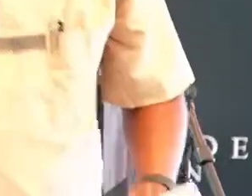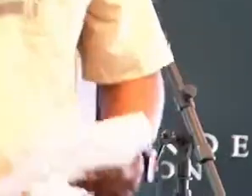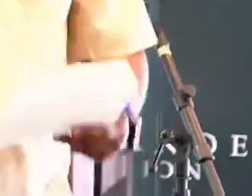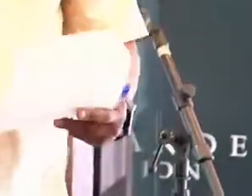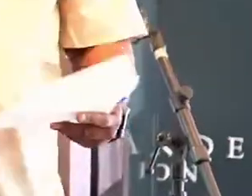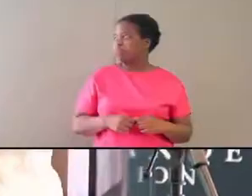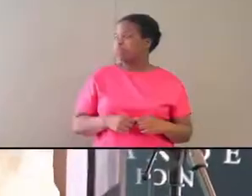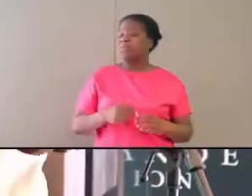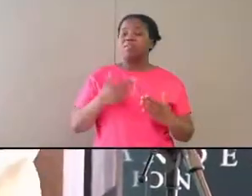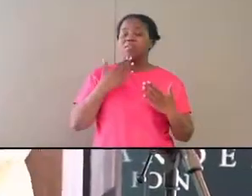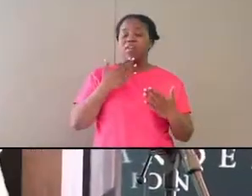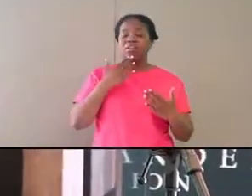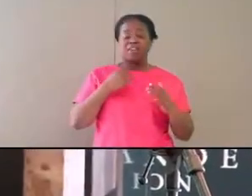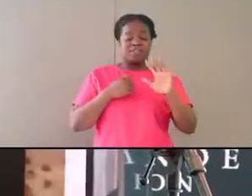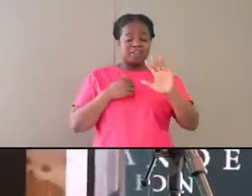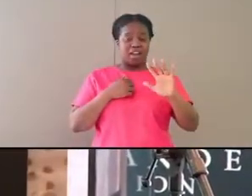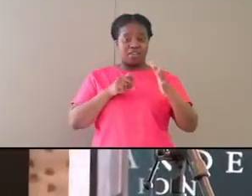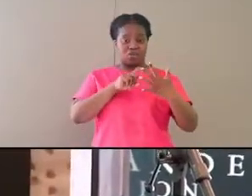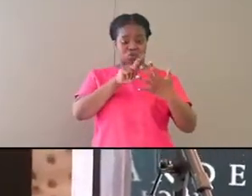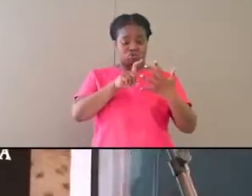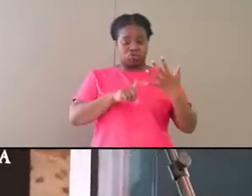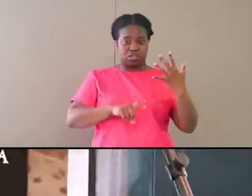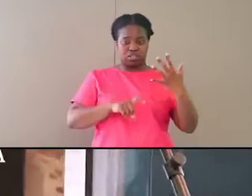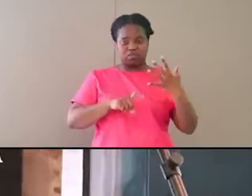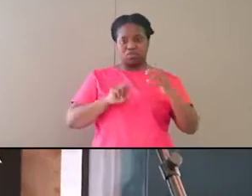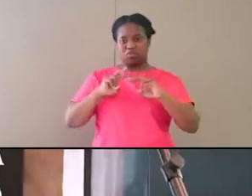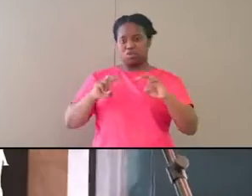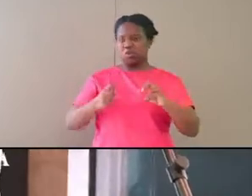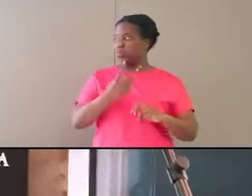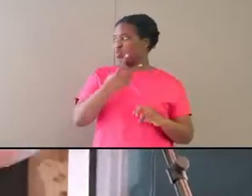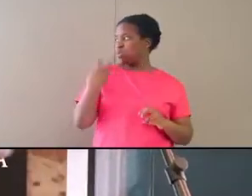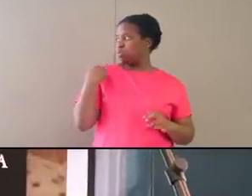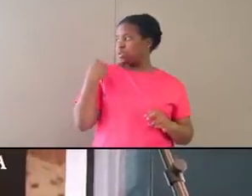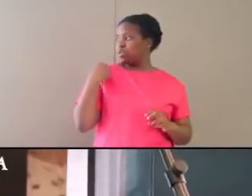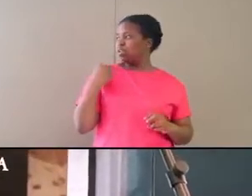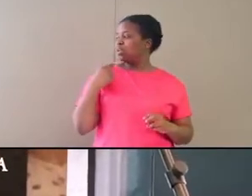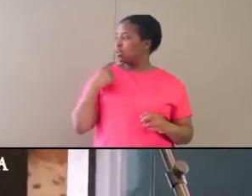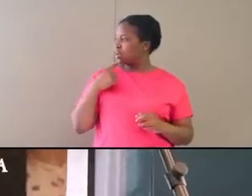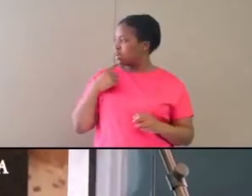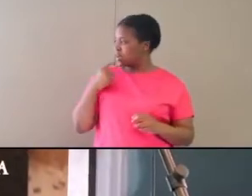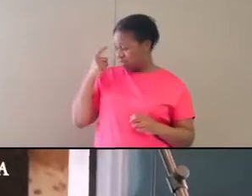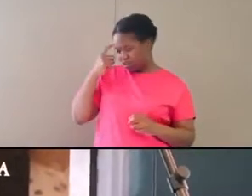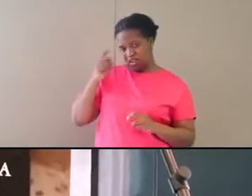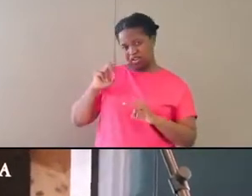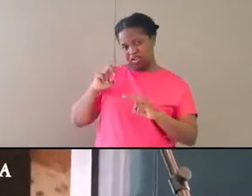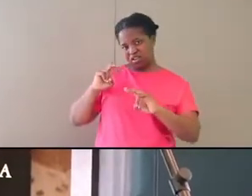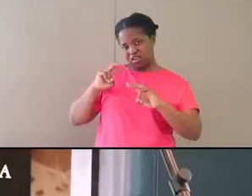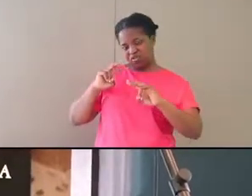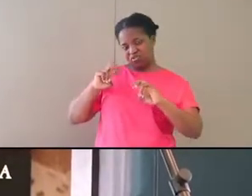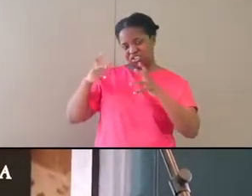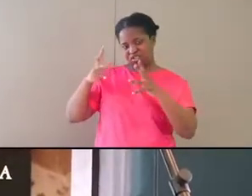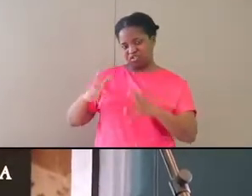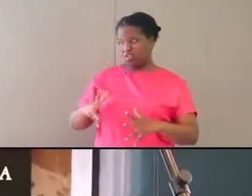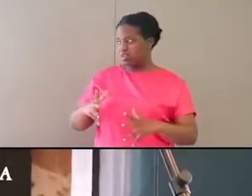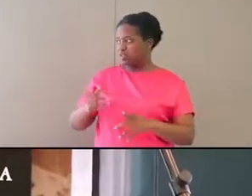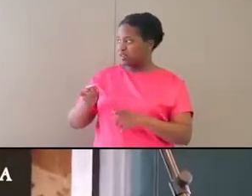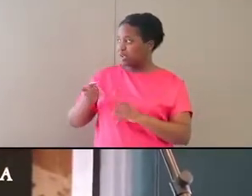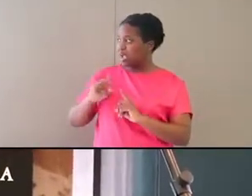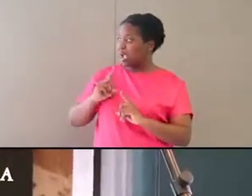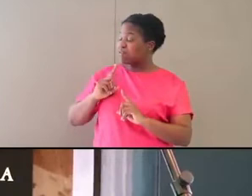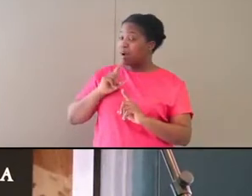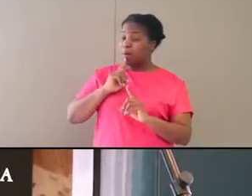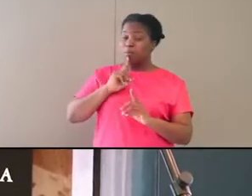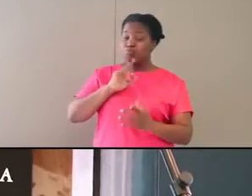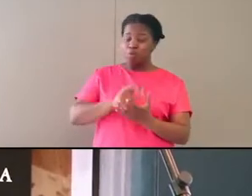Thank you. There are five questions for the researchers and two for the minister. I would suggest we start with the researchers. And I've promised everyone